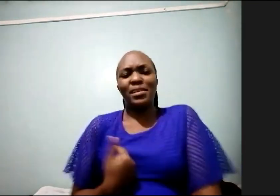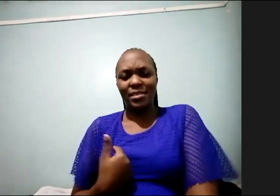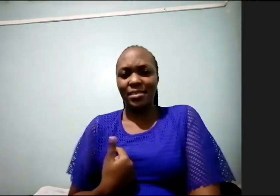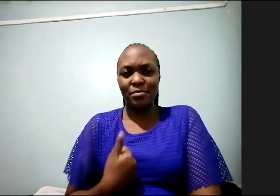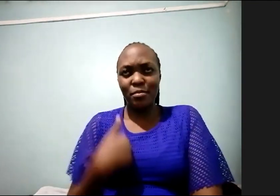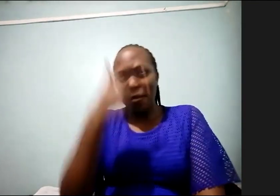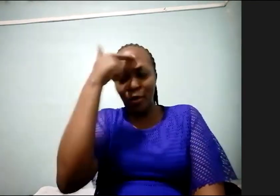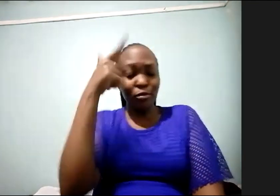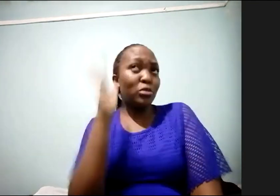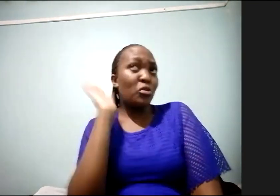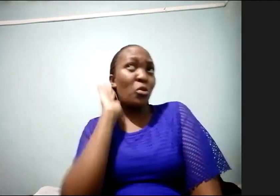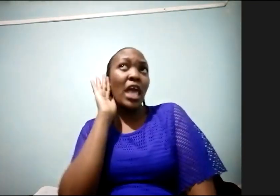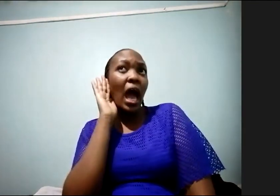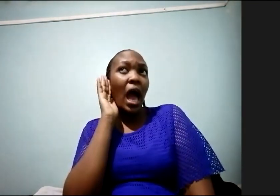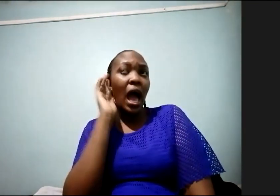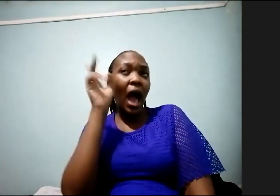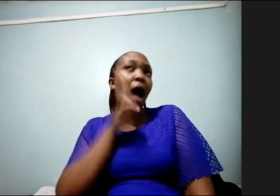can hunt you to death.